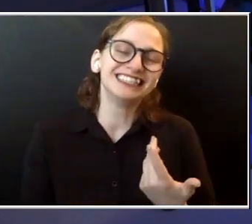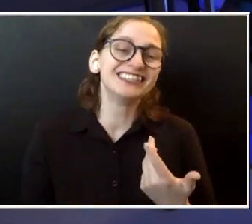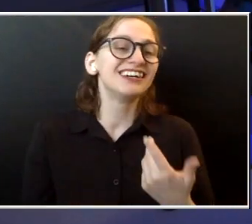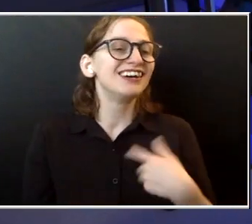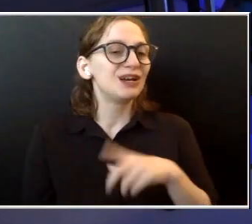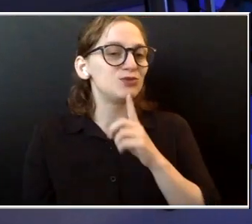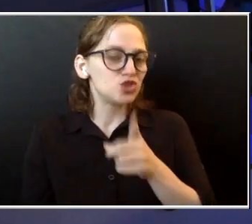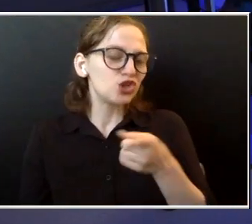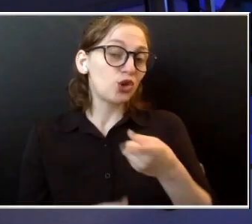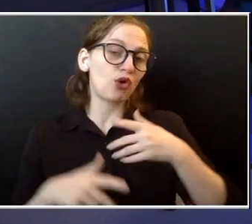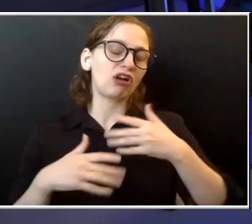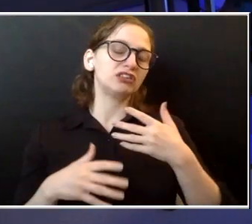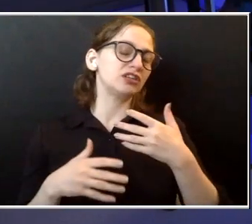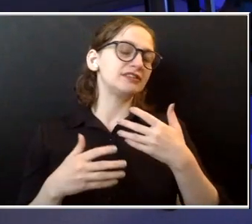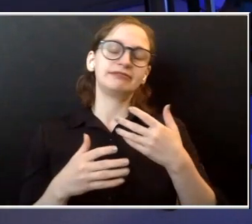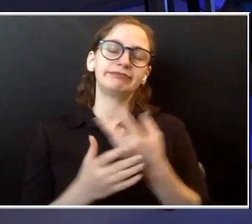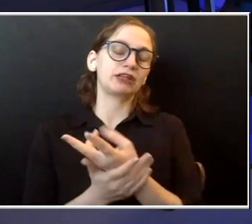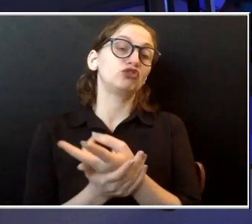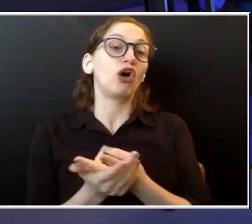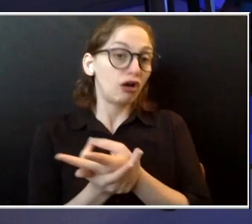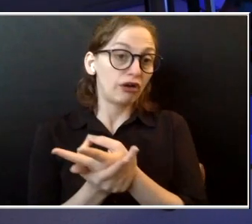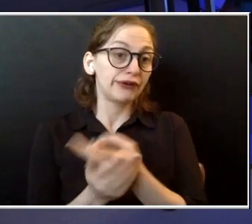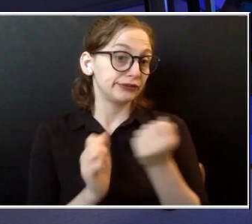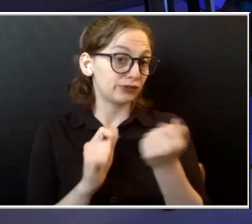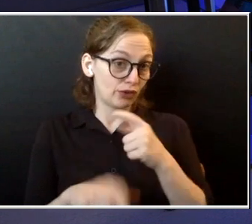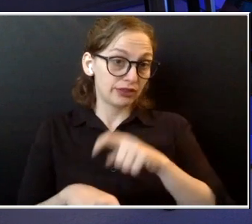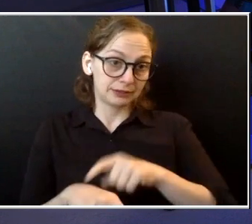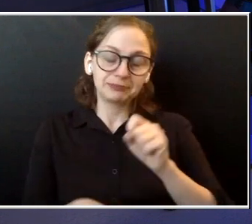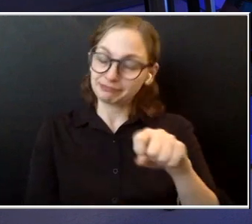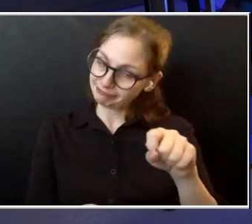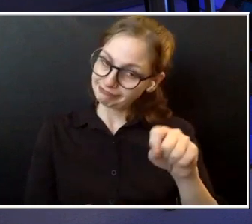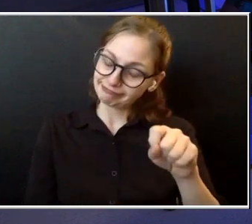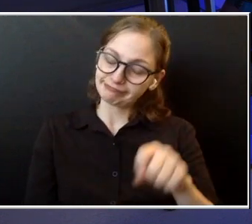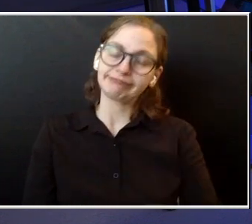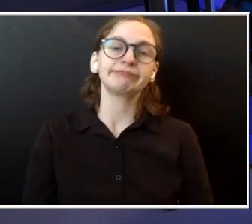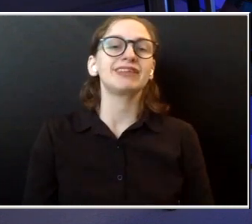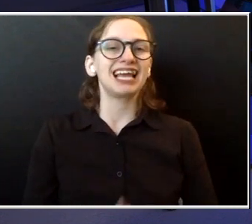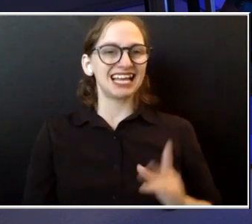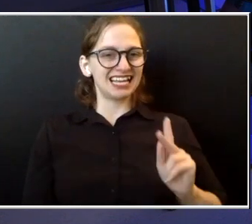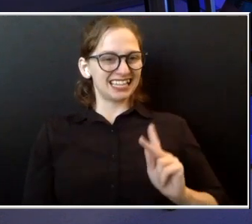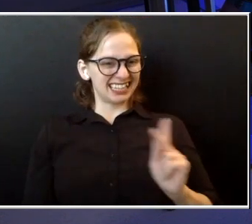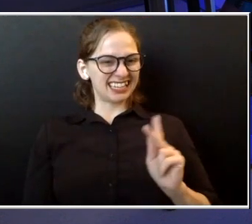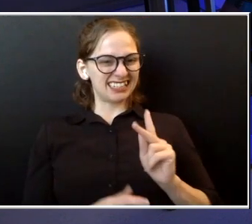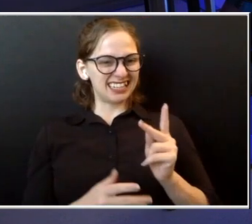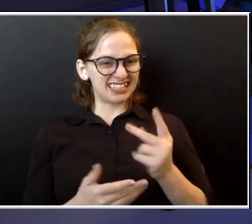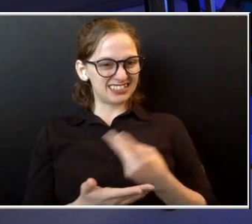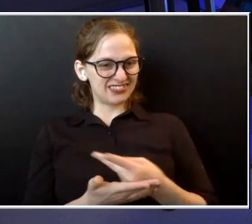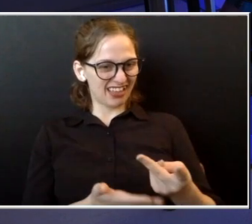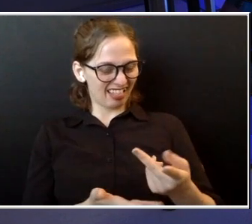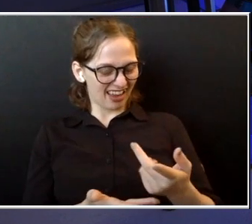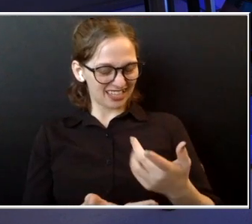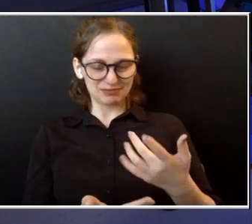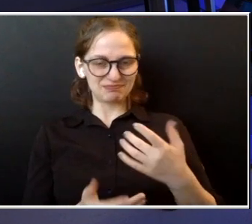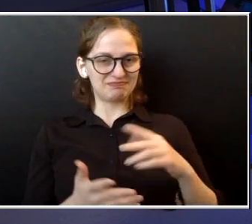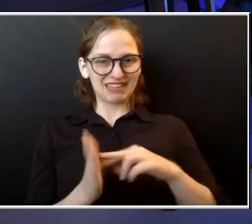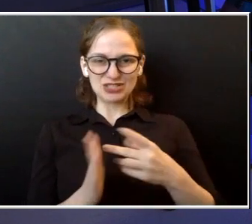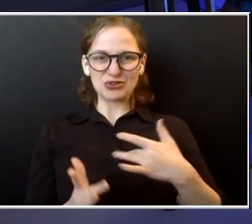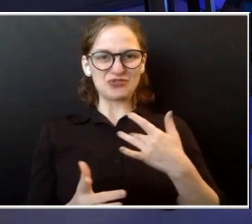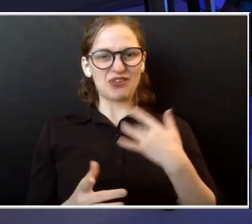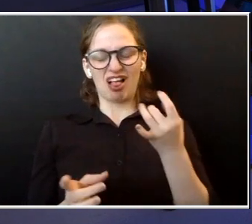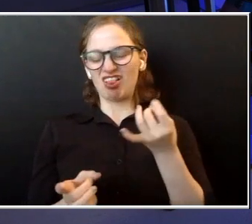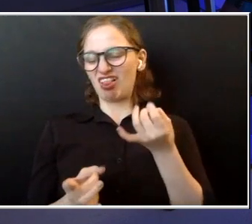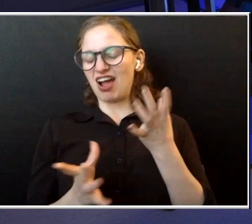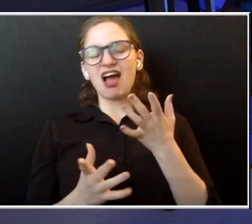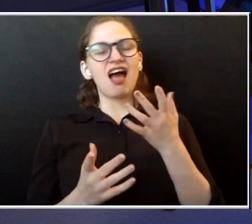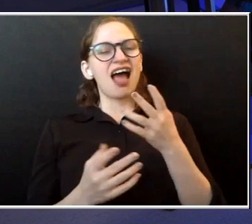was very tired. Just tired. They don't feel well, and you get all these kind of poisons building up inside of you, so you just feel sick all the